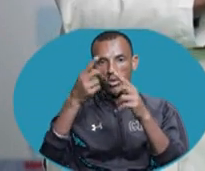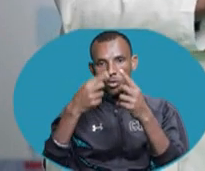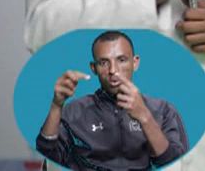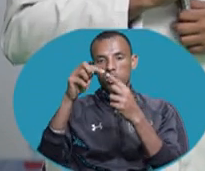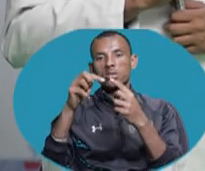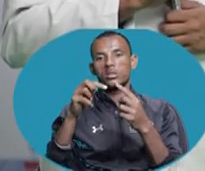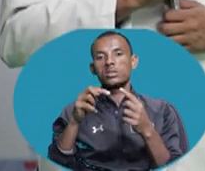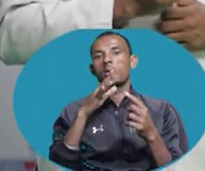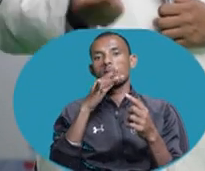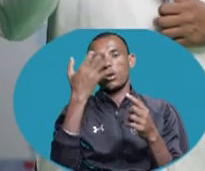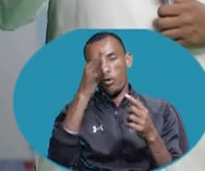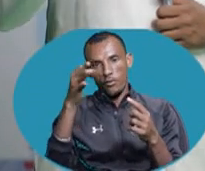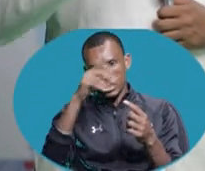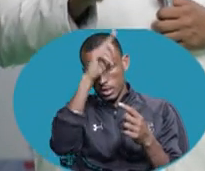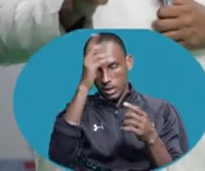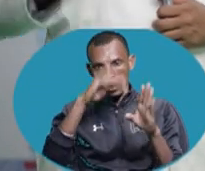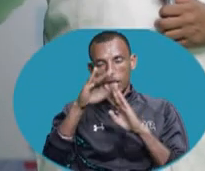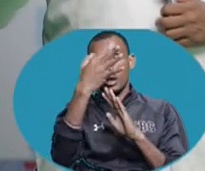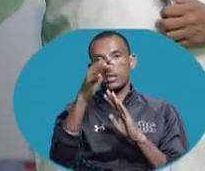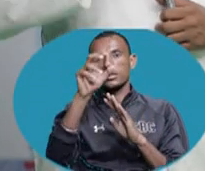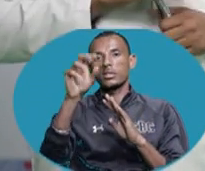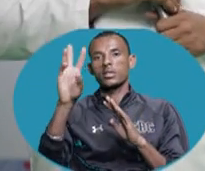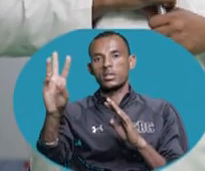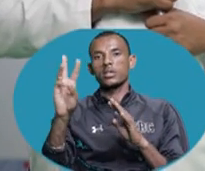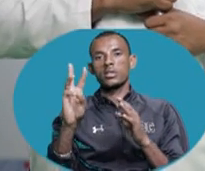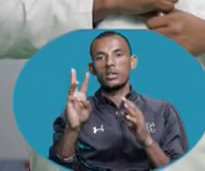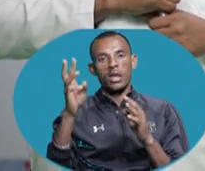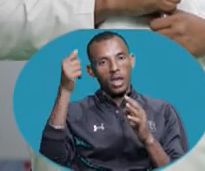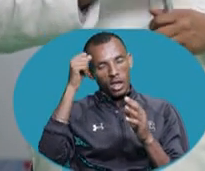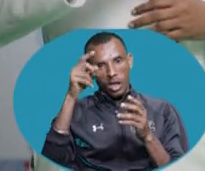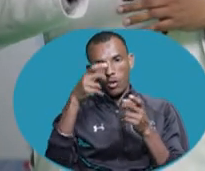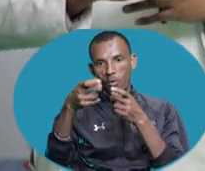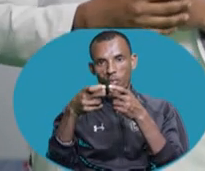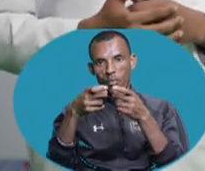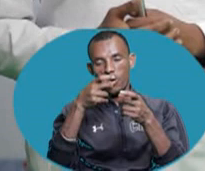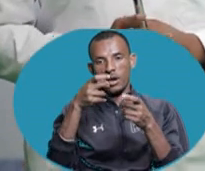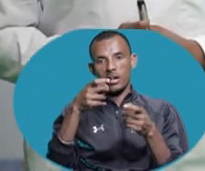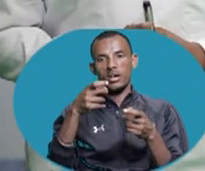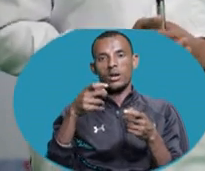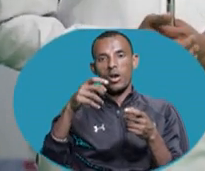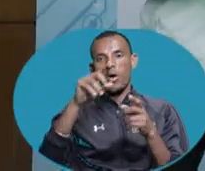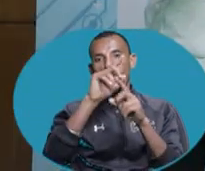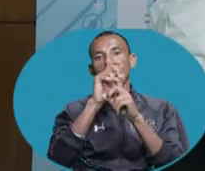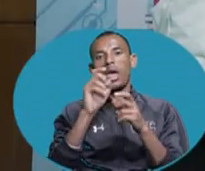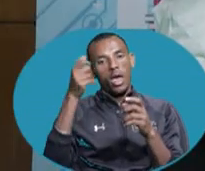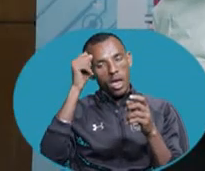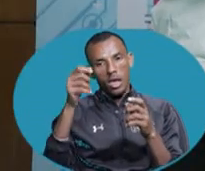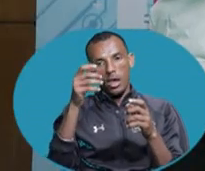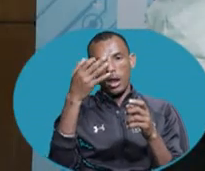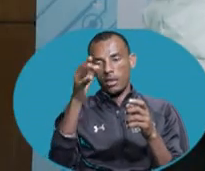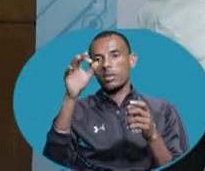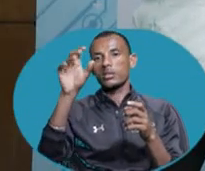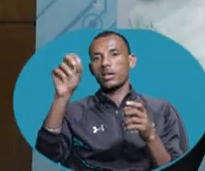of Germany. So in 1936, he conquered Anschluss. In 1938, his main